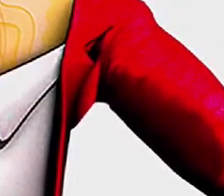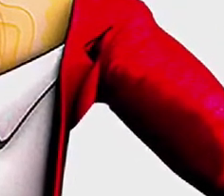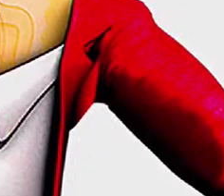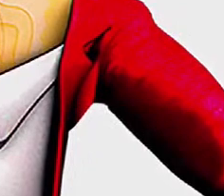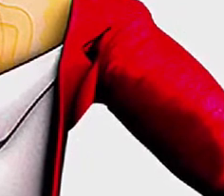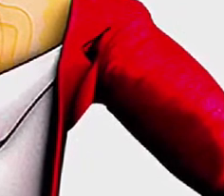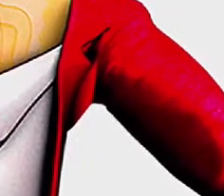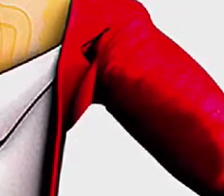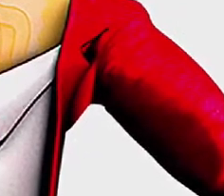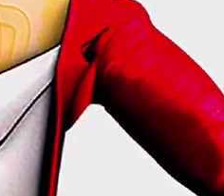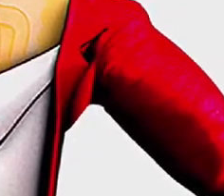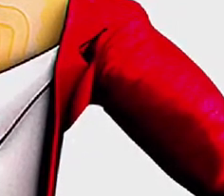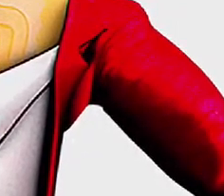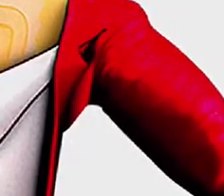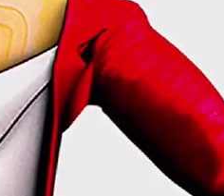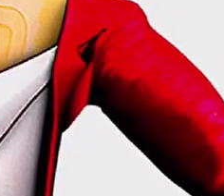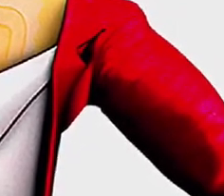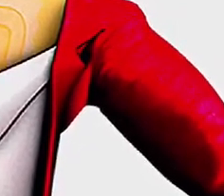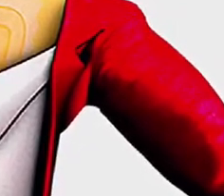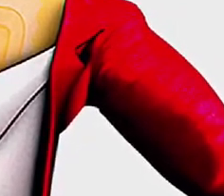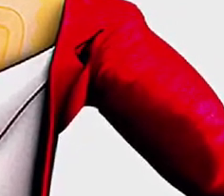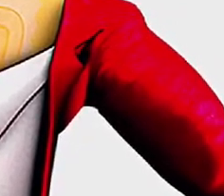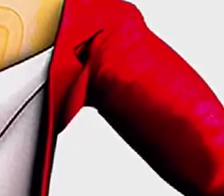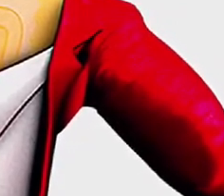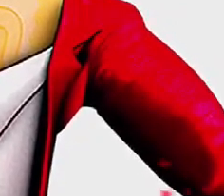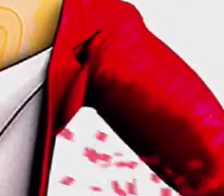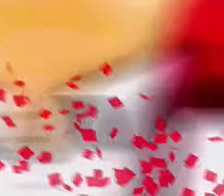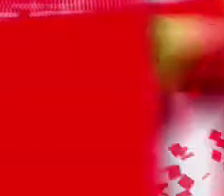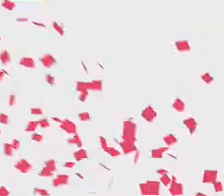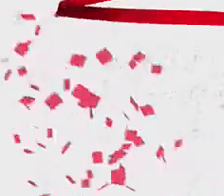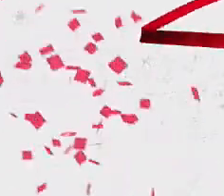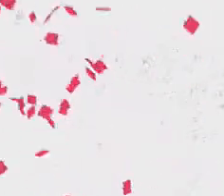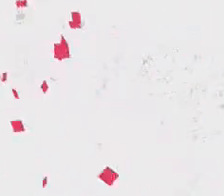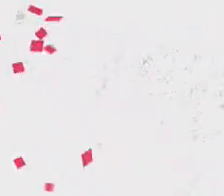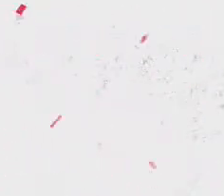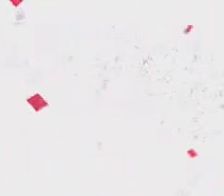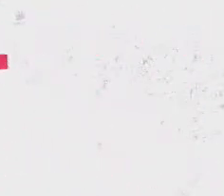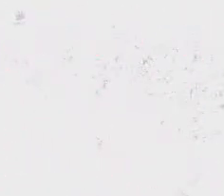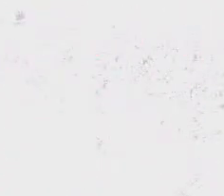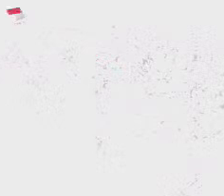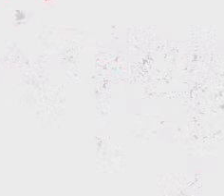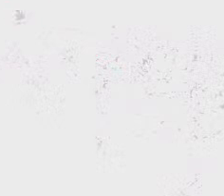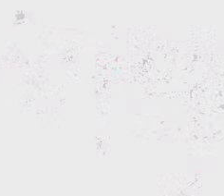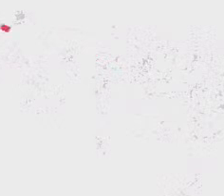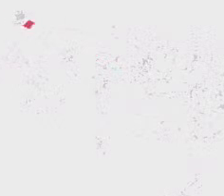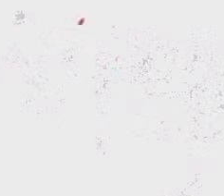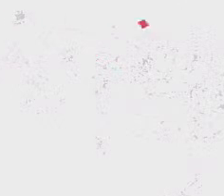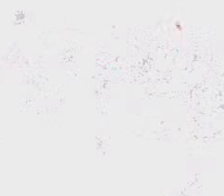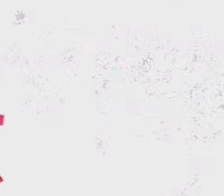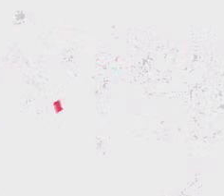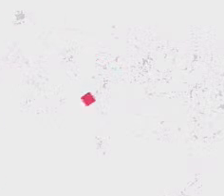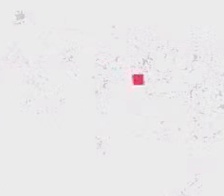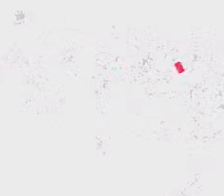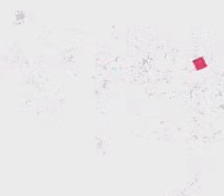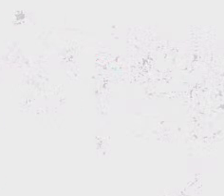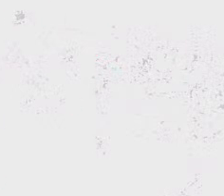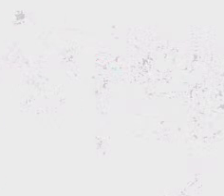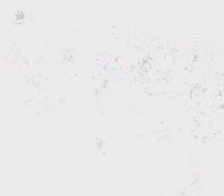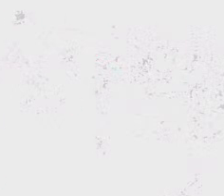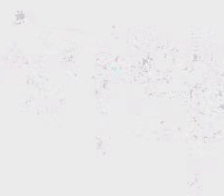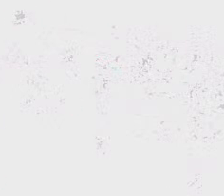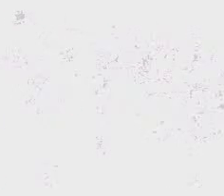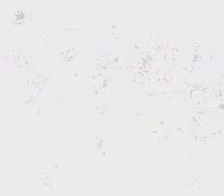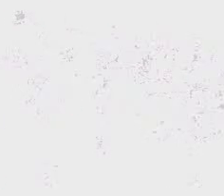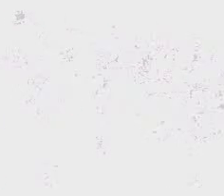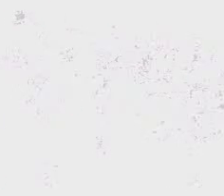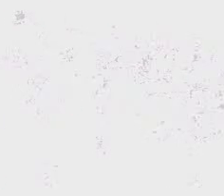*185*5#. Select Payments, select Kabaka Run, and follow the prompts to complete the payment. Kabaka Birthday Run 2022 is brought